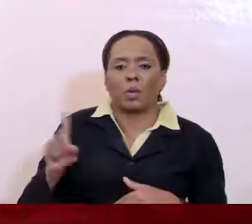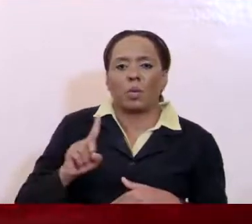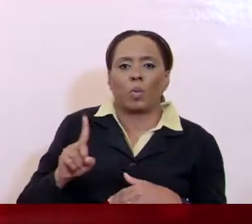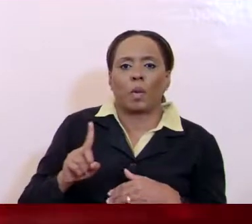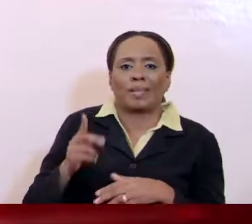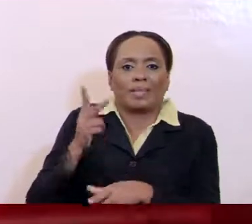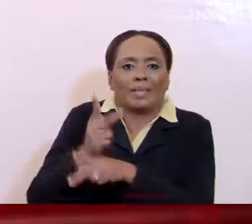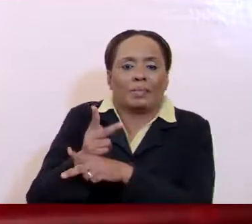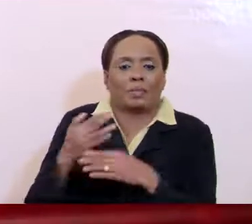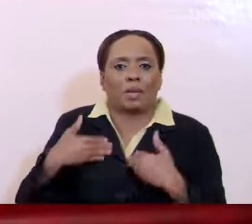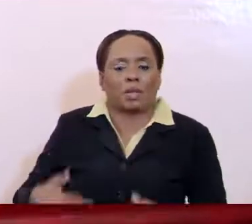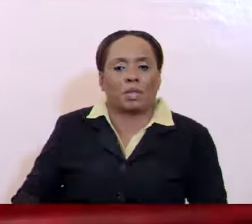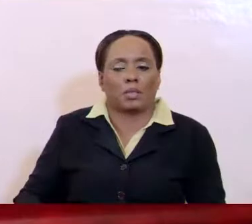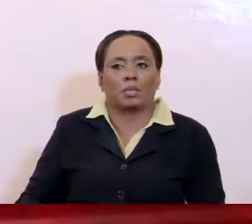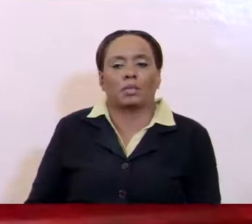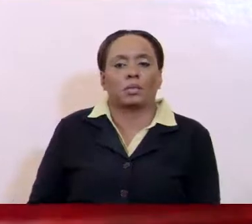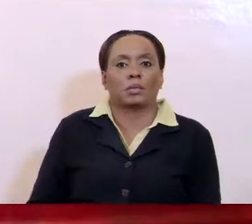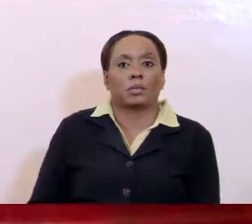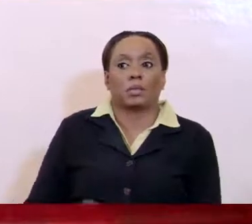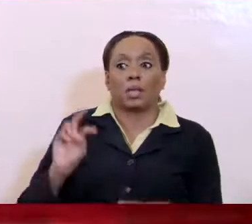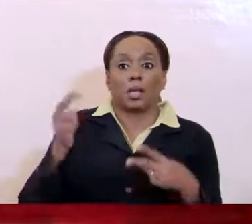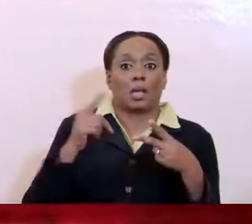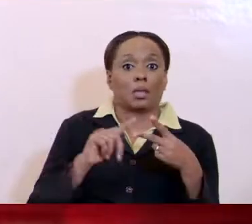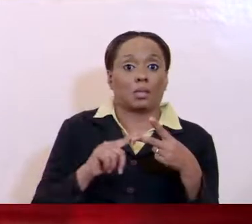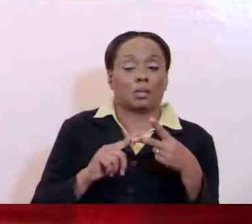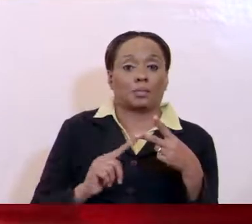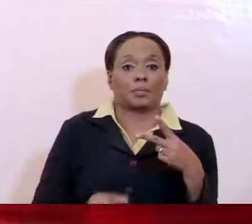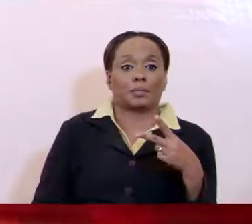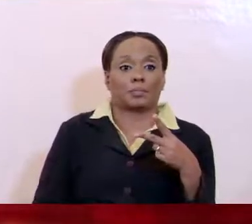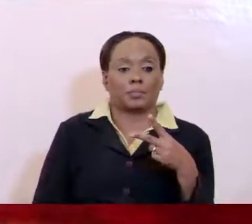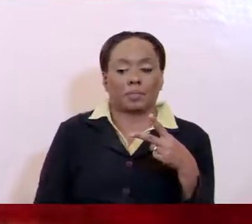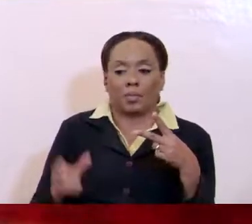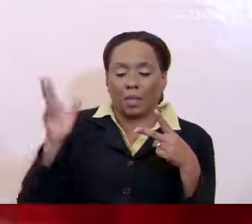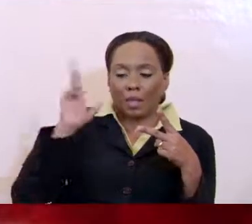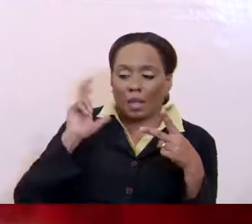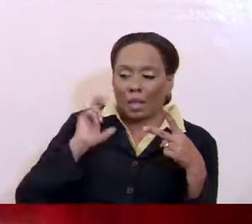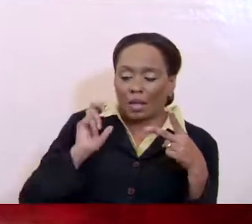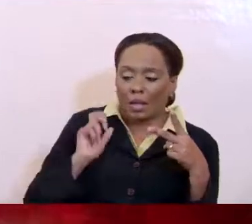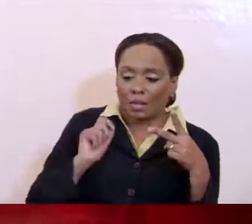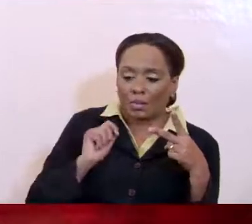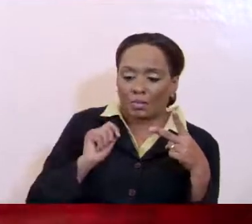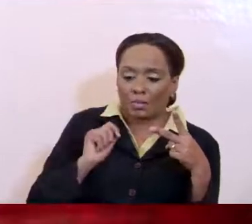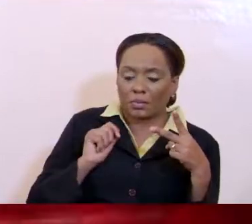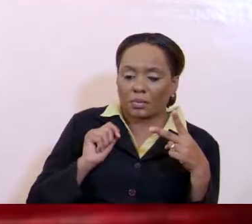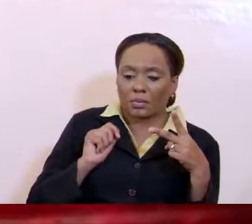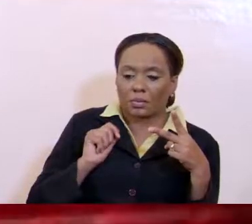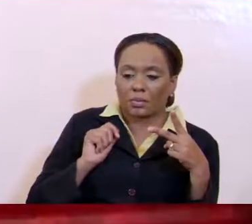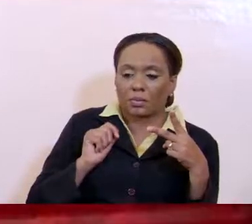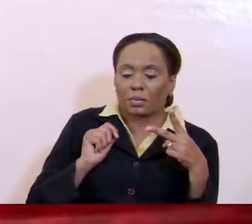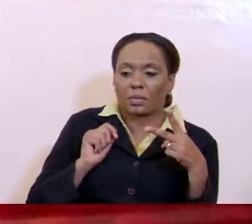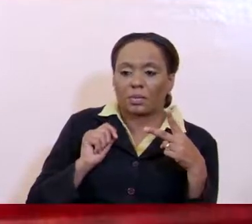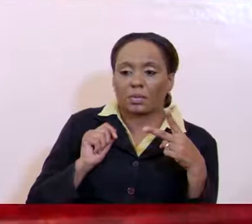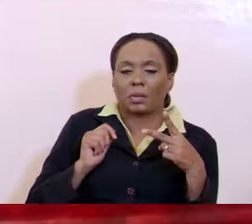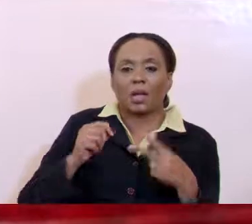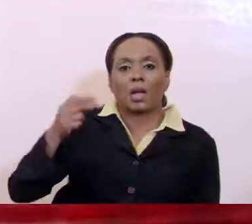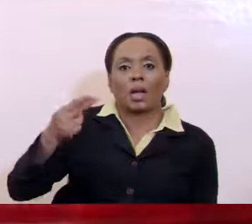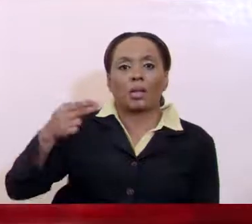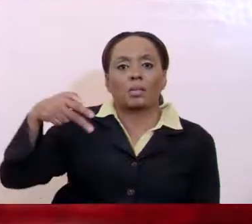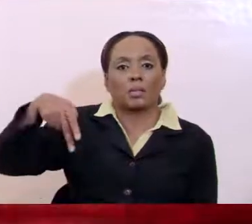secondly, we've been hearing a lot about, the Harrison Point facility